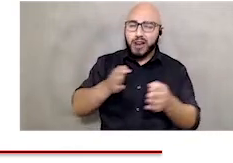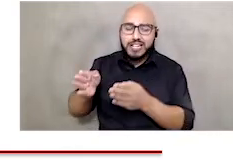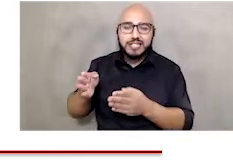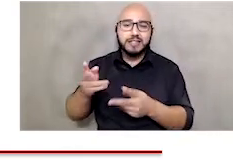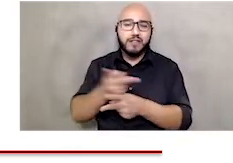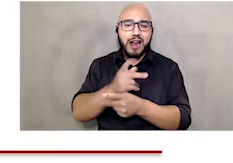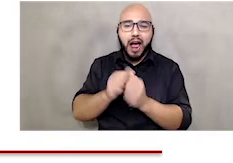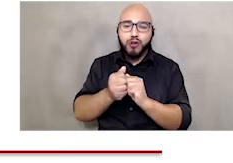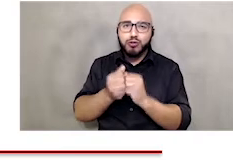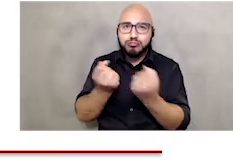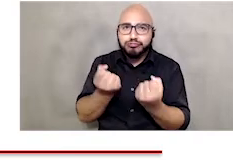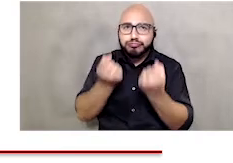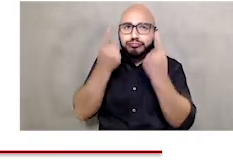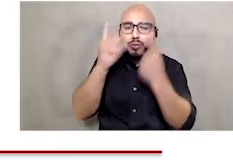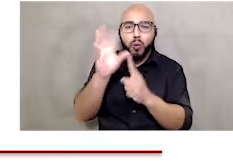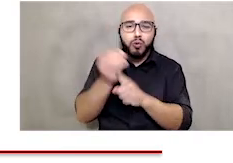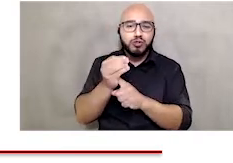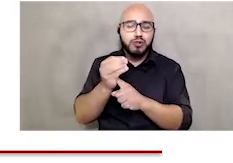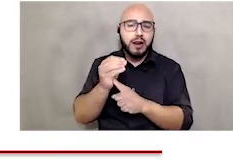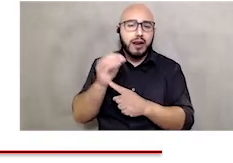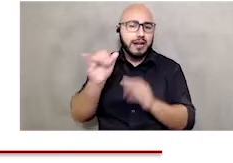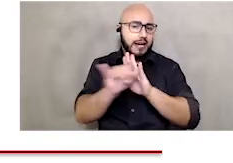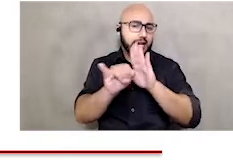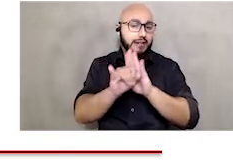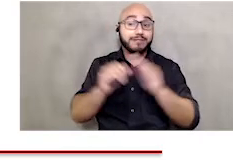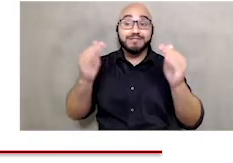identity. Next slide, please.